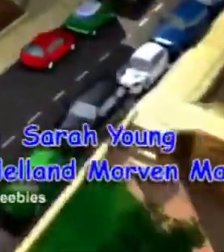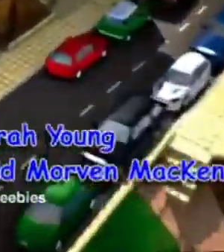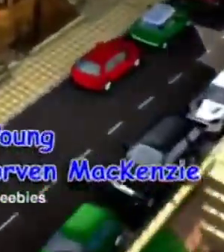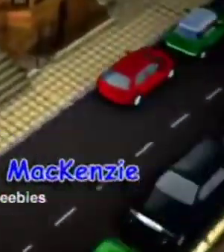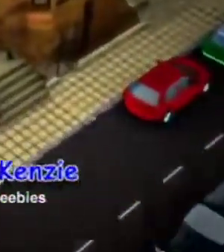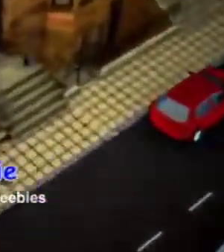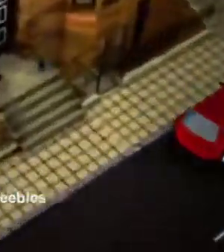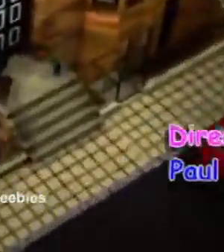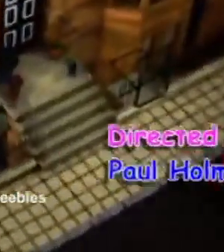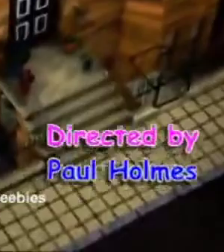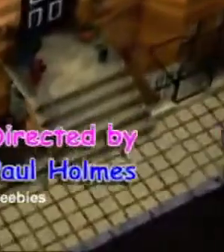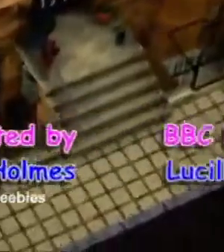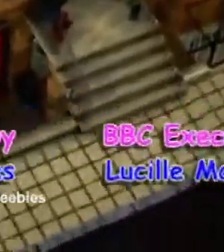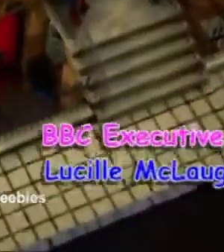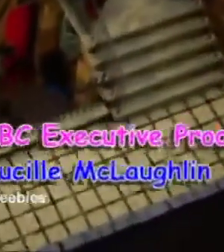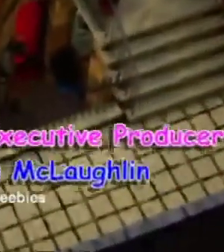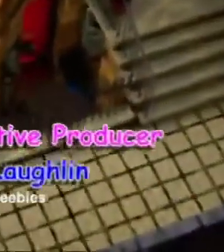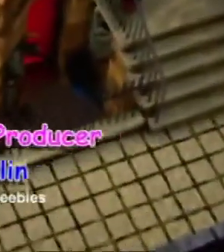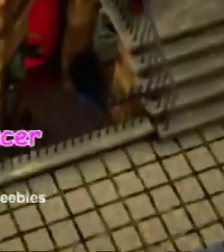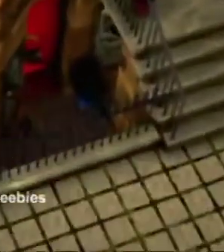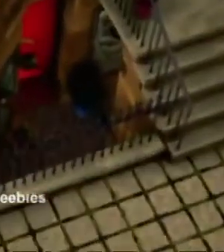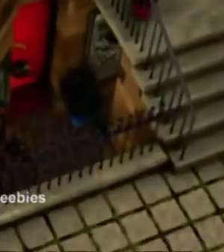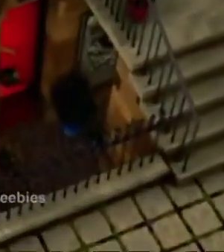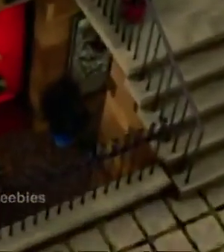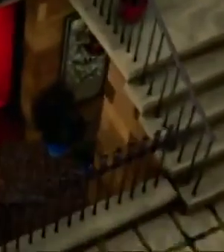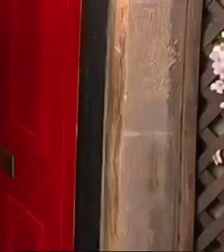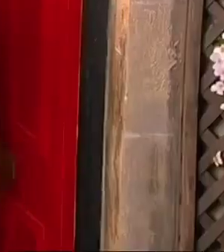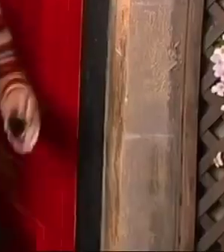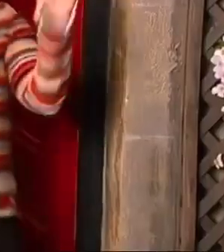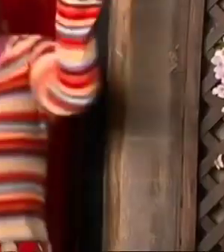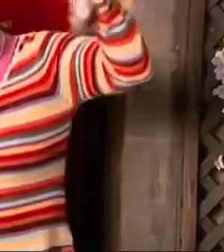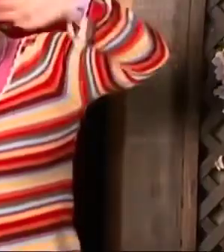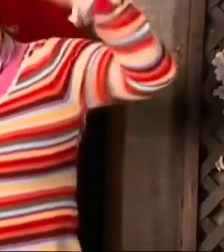She'd love to say goodbye to you.